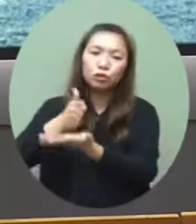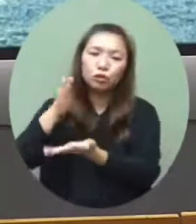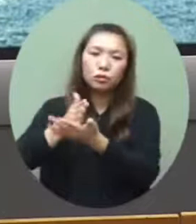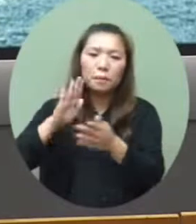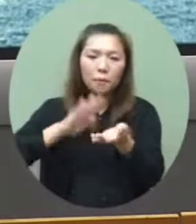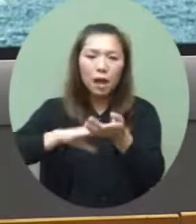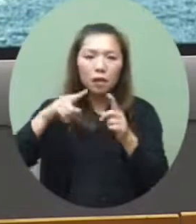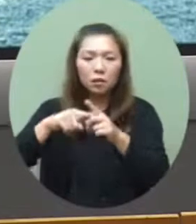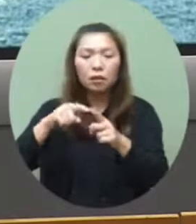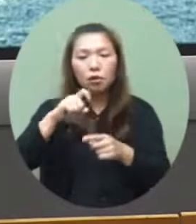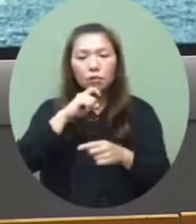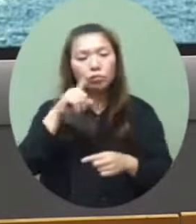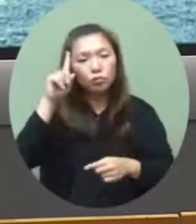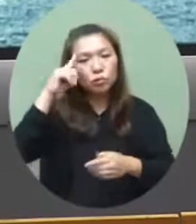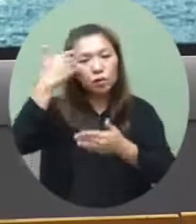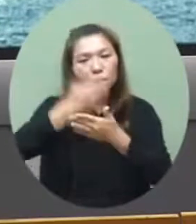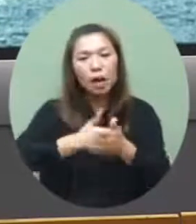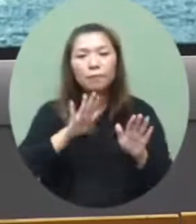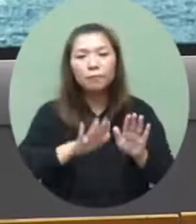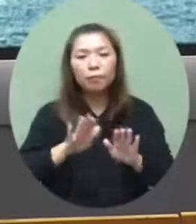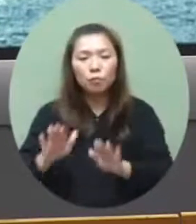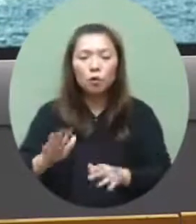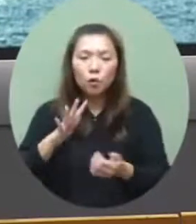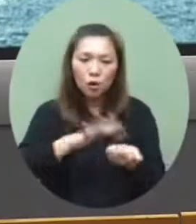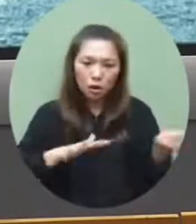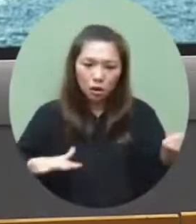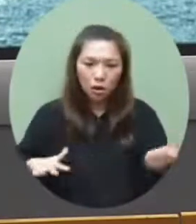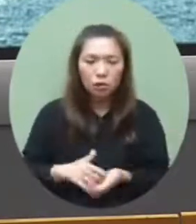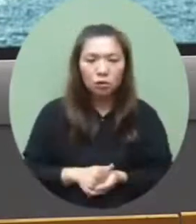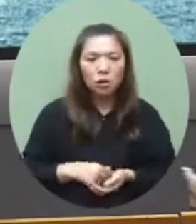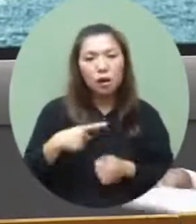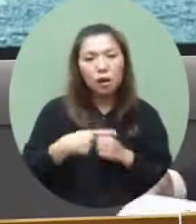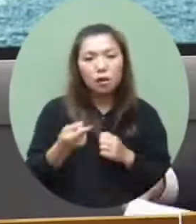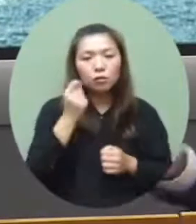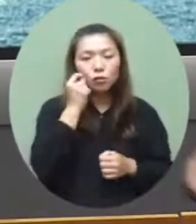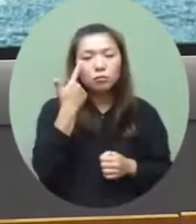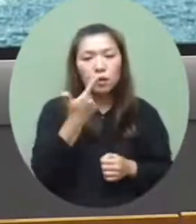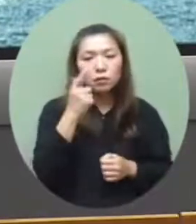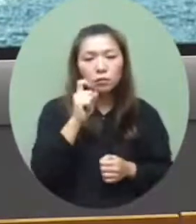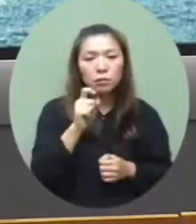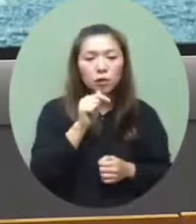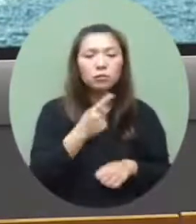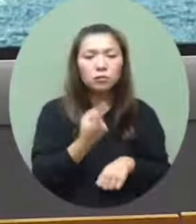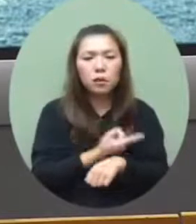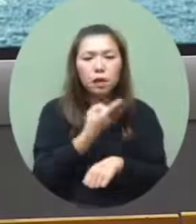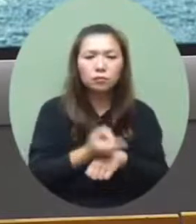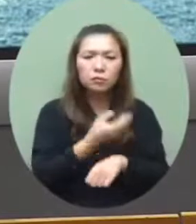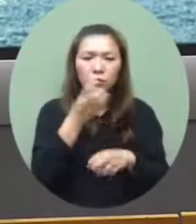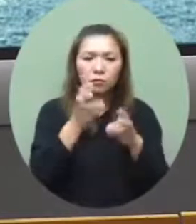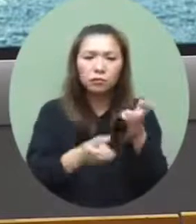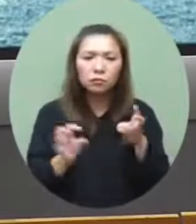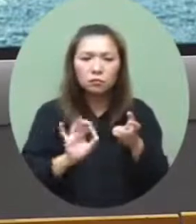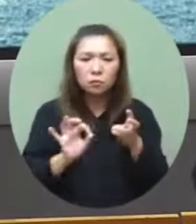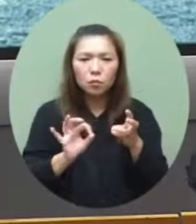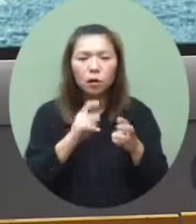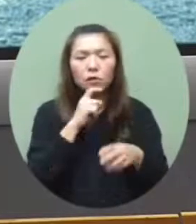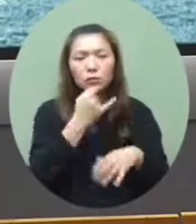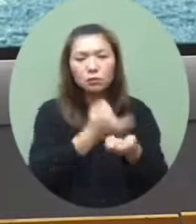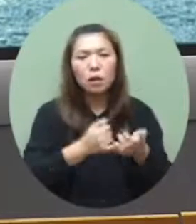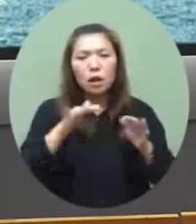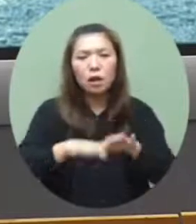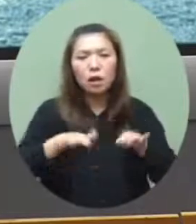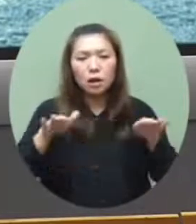receive non-COVID patients and also to make more beds available to minimize the impact on our